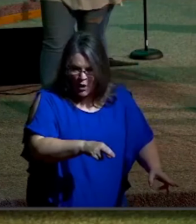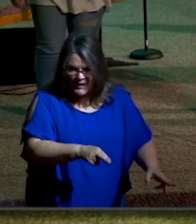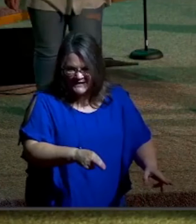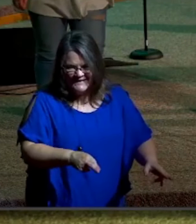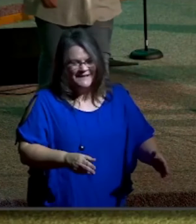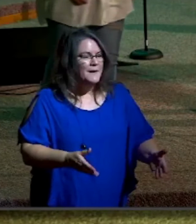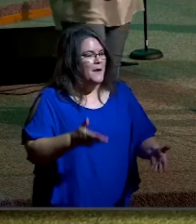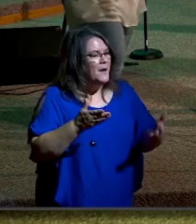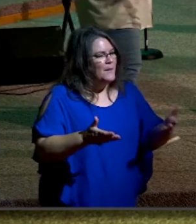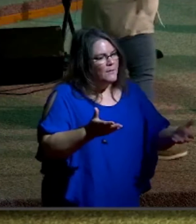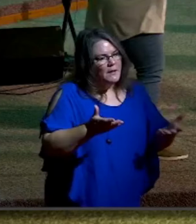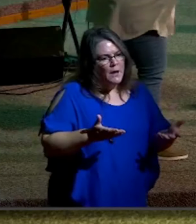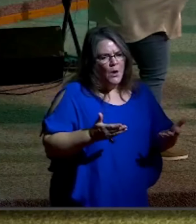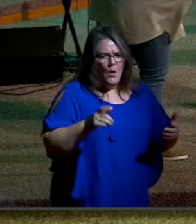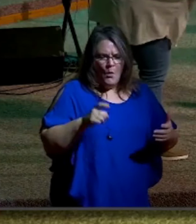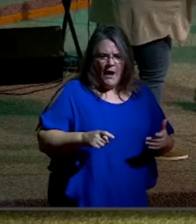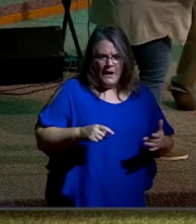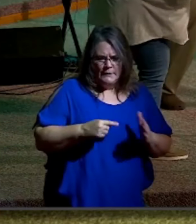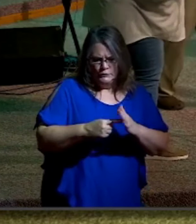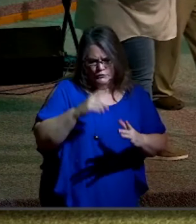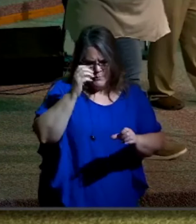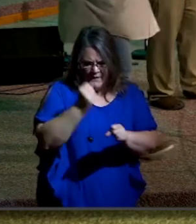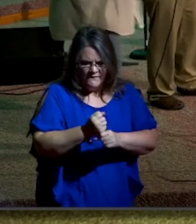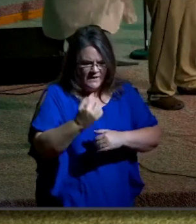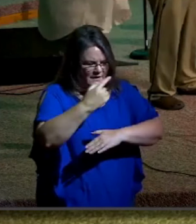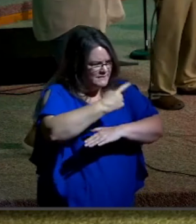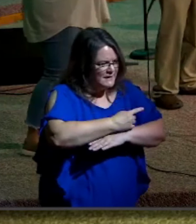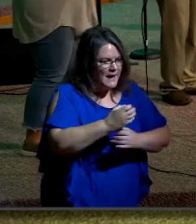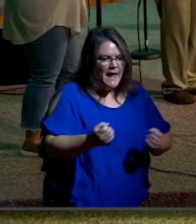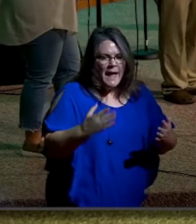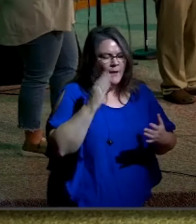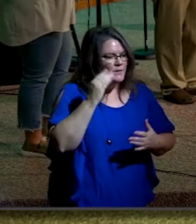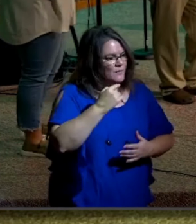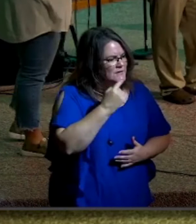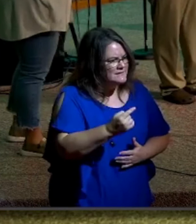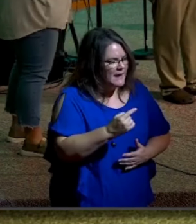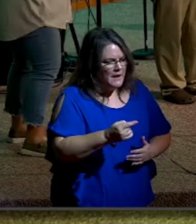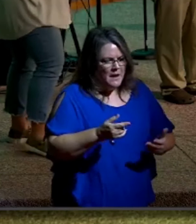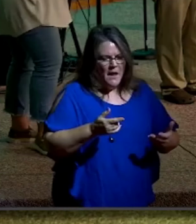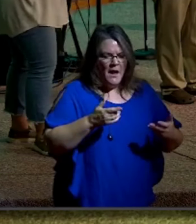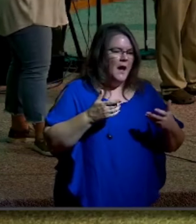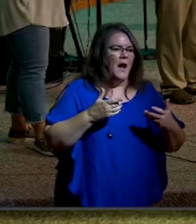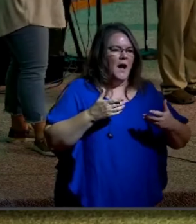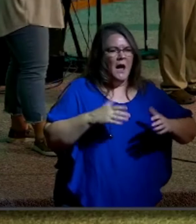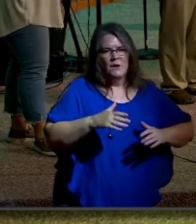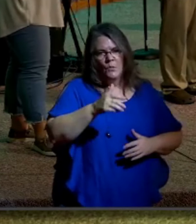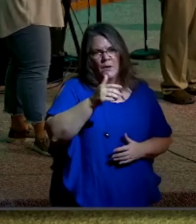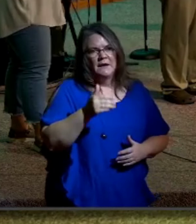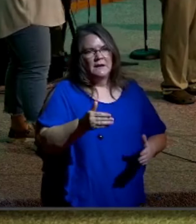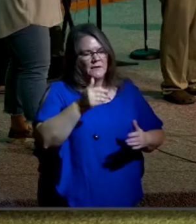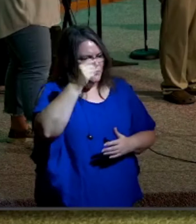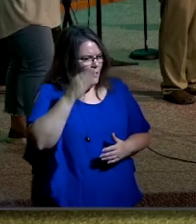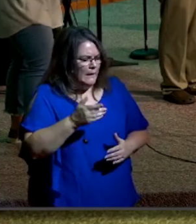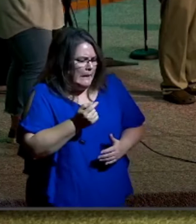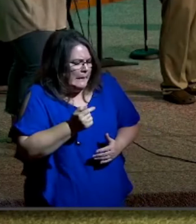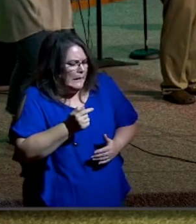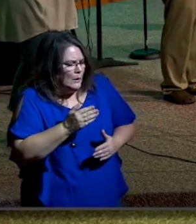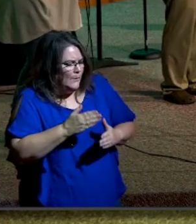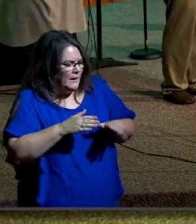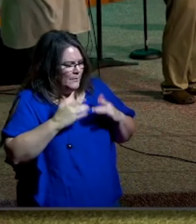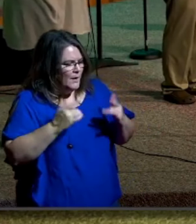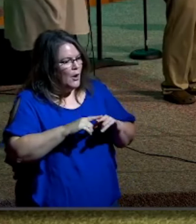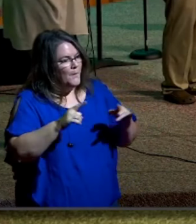step out in faith today. How many of you would say, I don't want to give God just a little bit of my heart, but I want to give him 100%